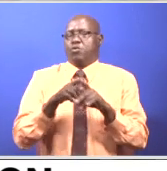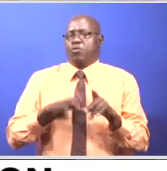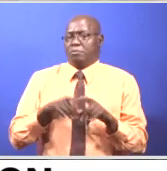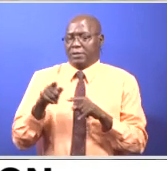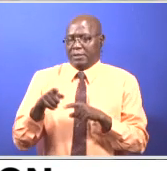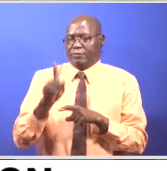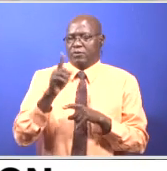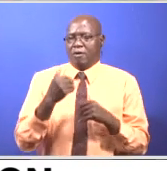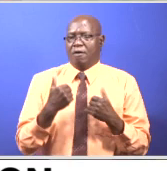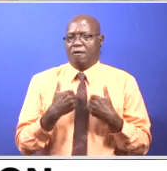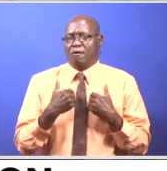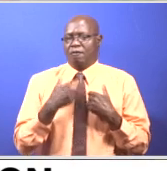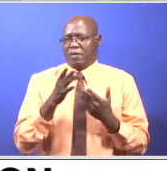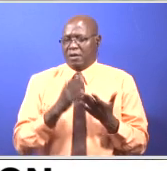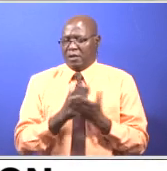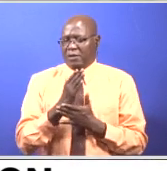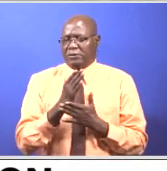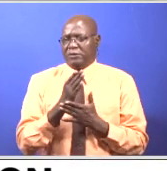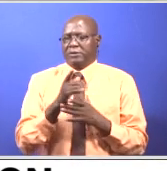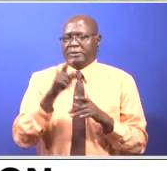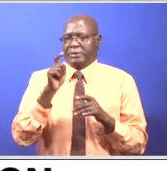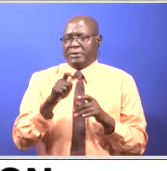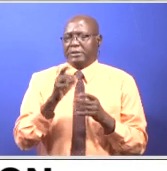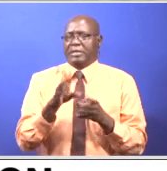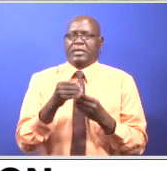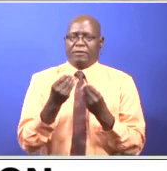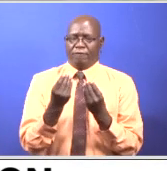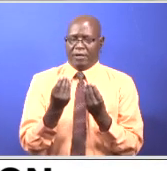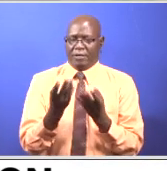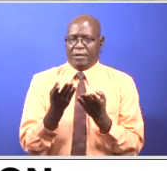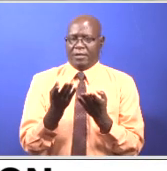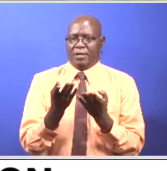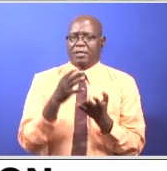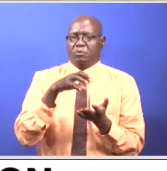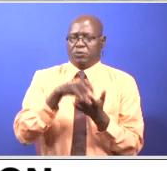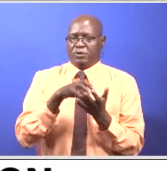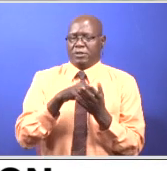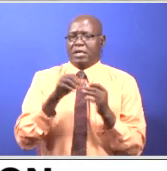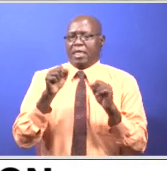they have their rights and they need to be given the position to be